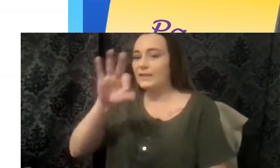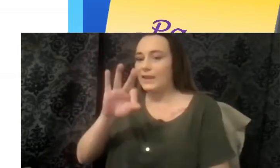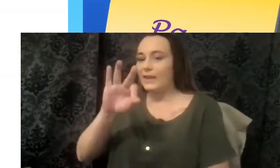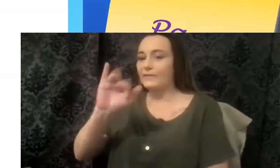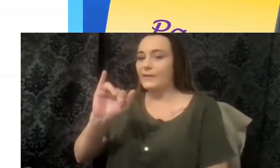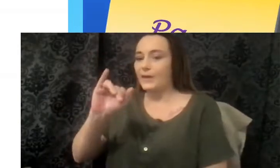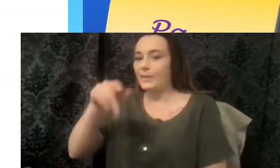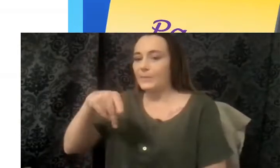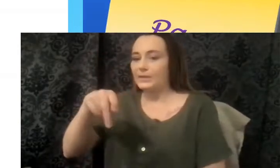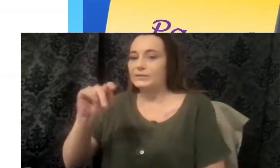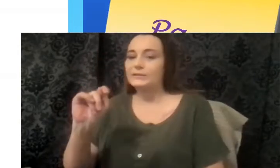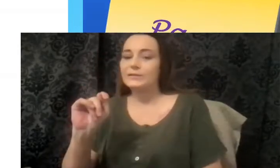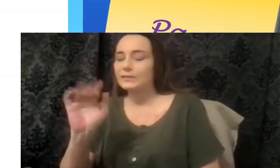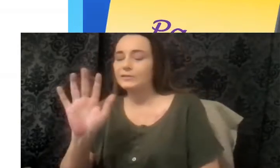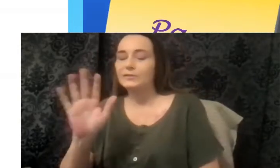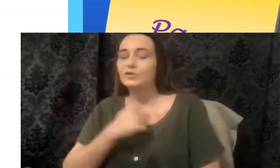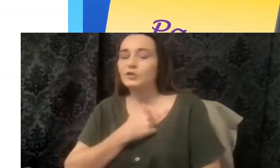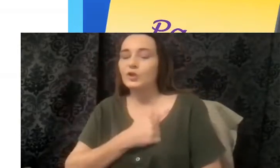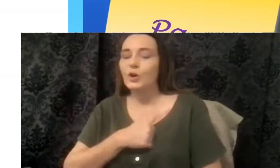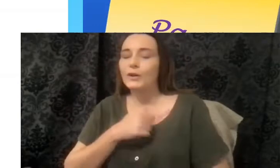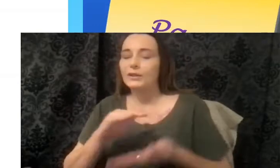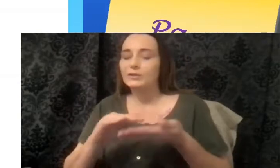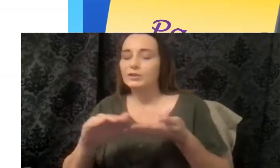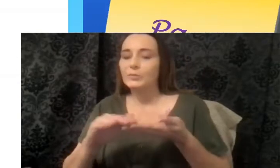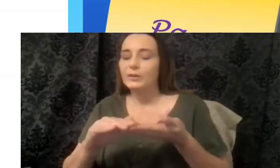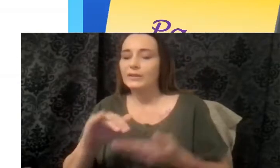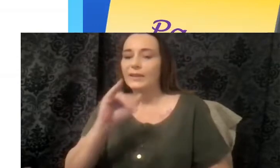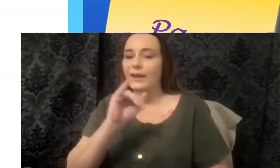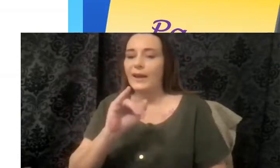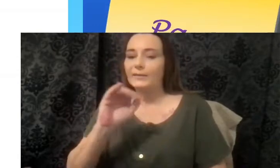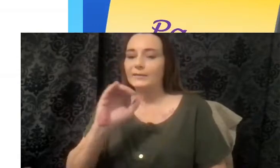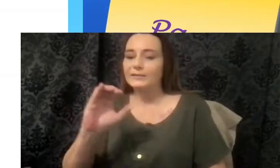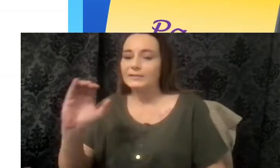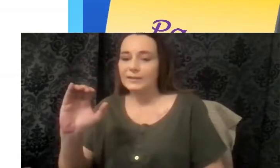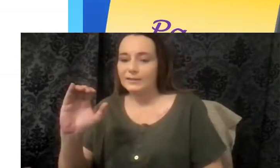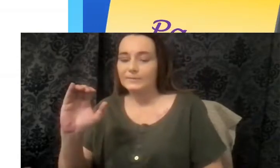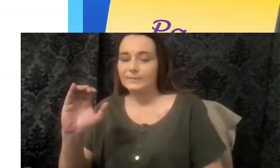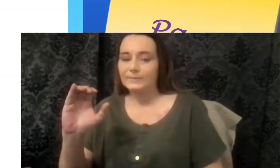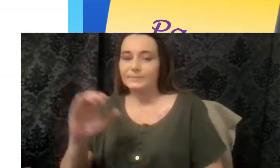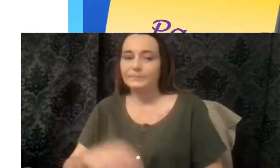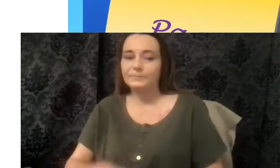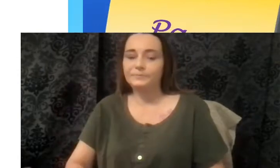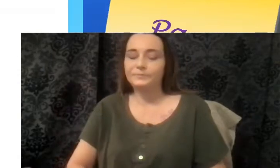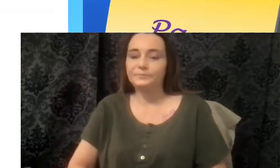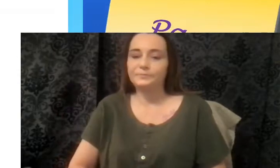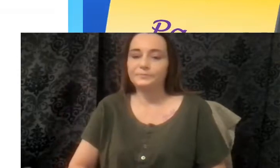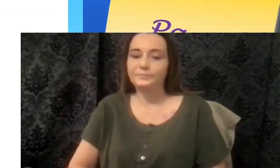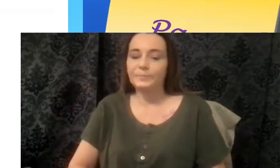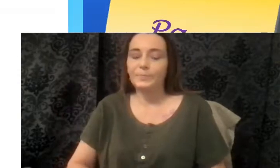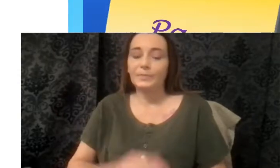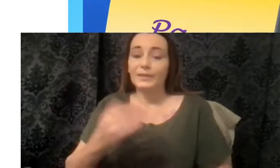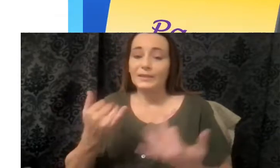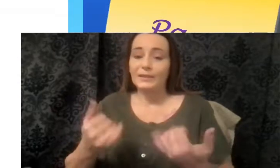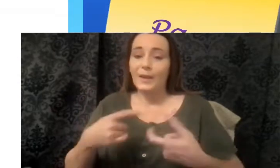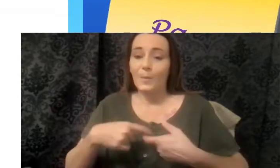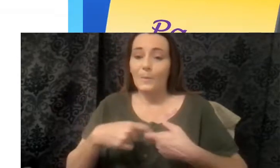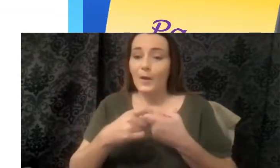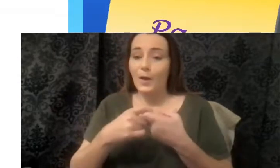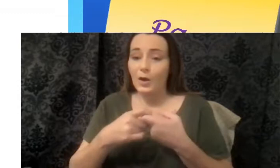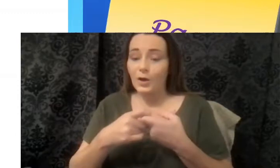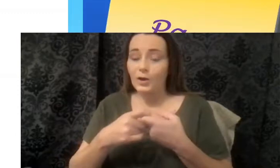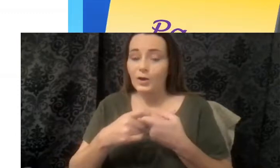in the ICC. Okay, So I'm going to pause now